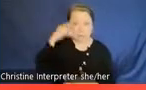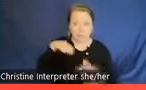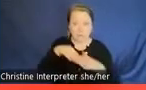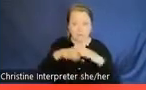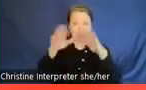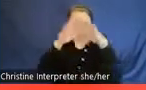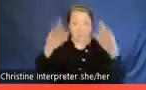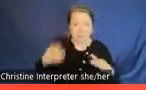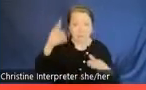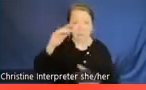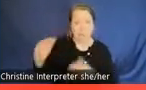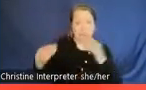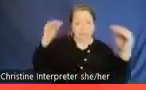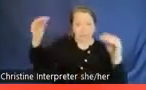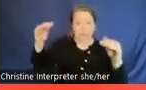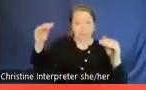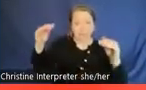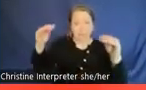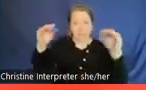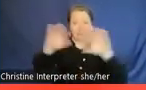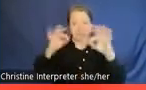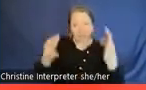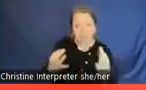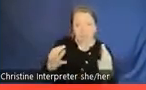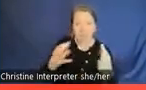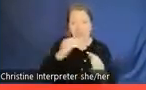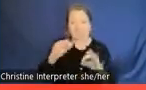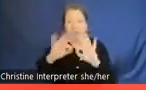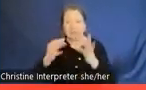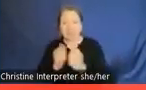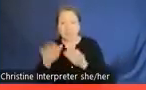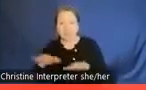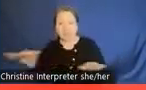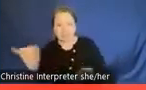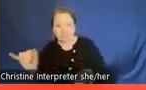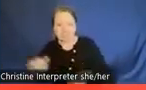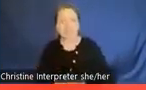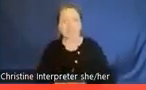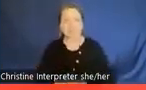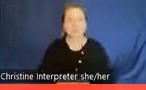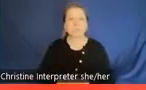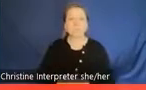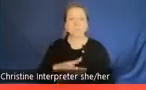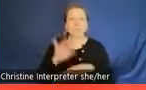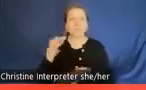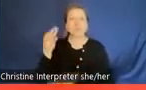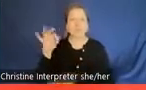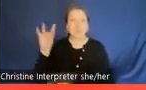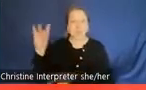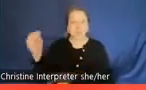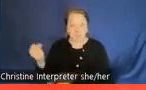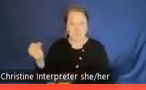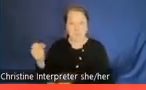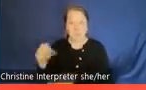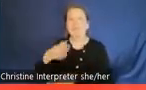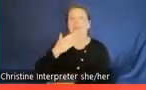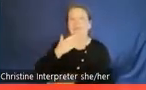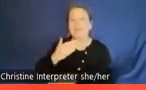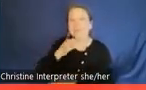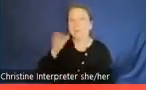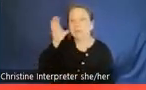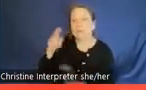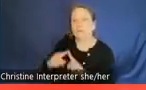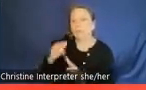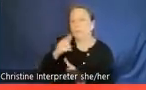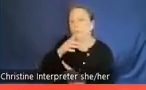adult households and families with children." In the early 1980s, she listened to Annie, who was a staff